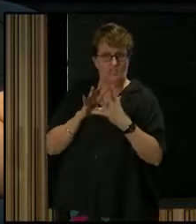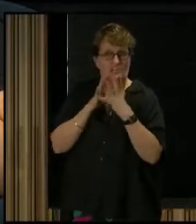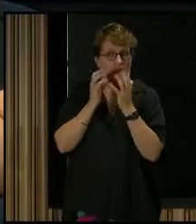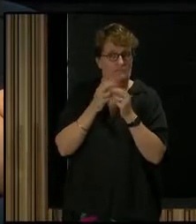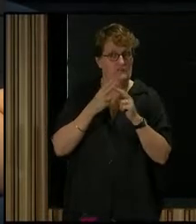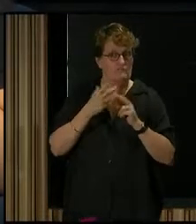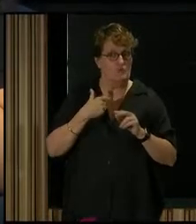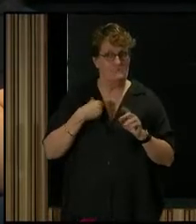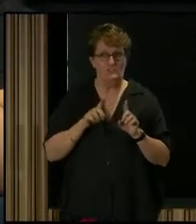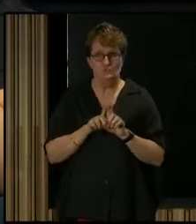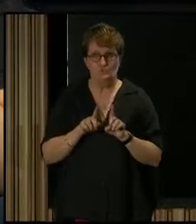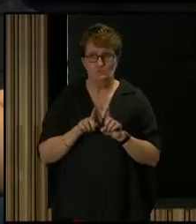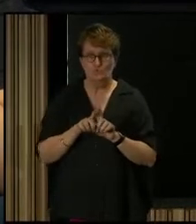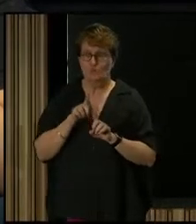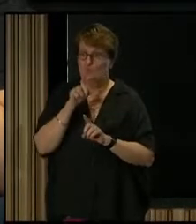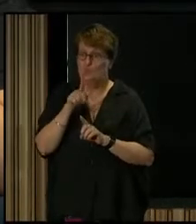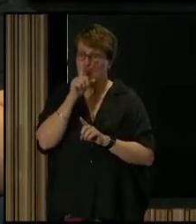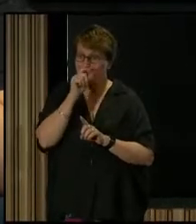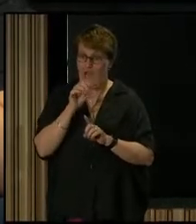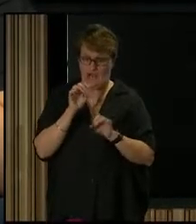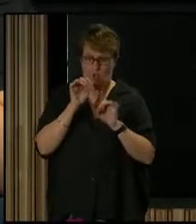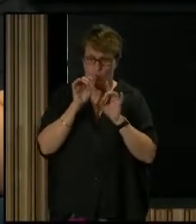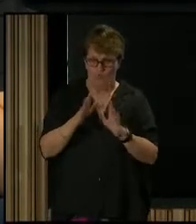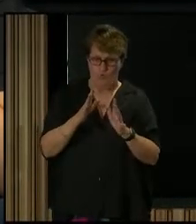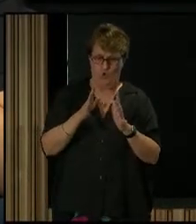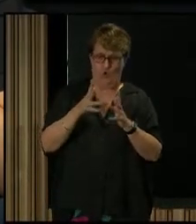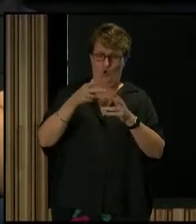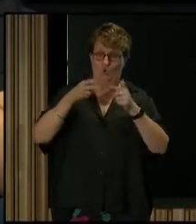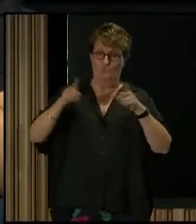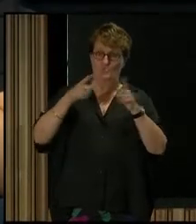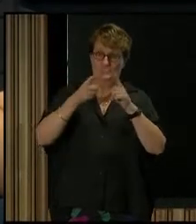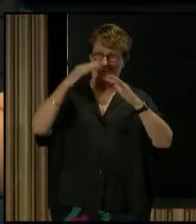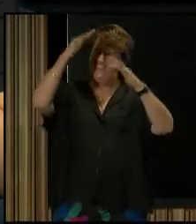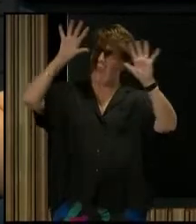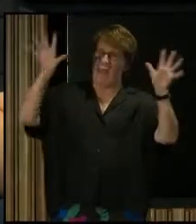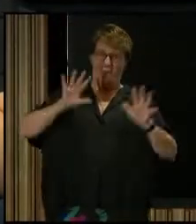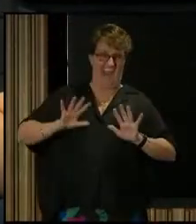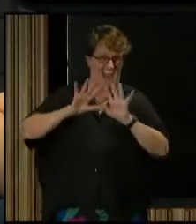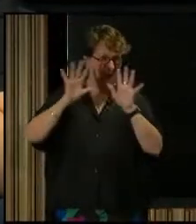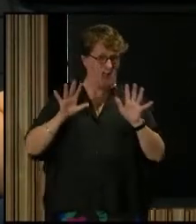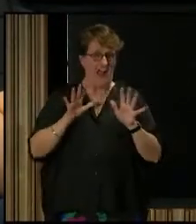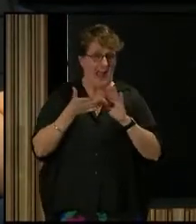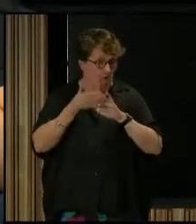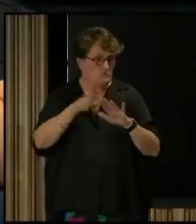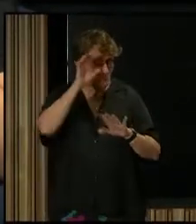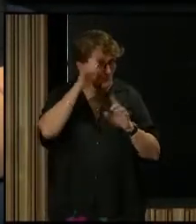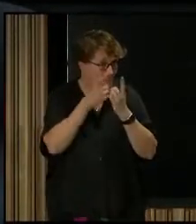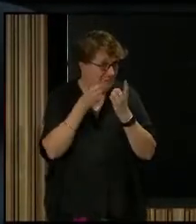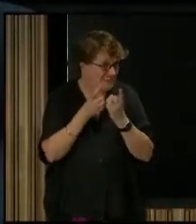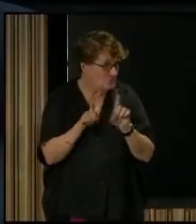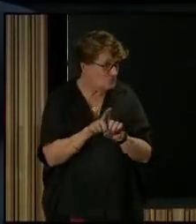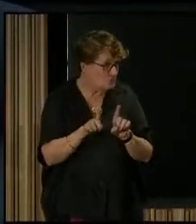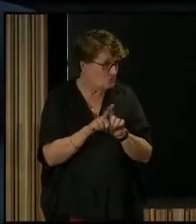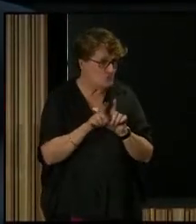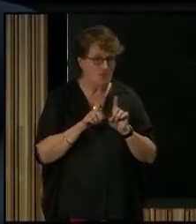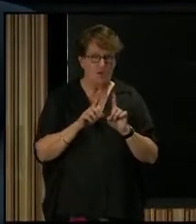well, that you can put music in the air in front of you, and that helps me remember stuff a lot. So I kind of made